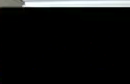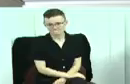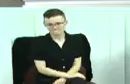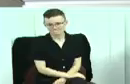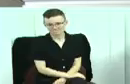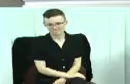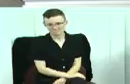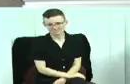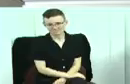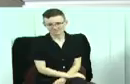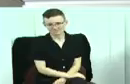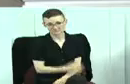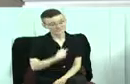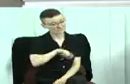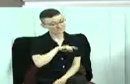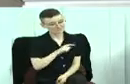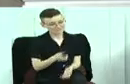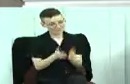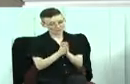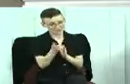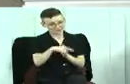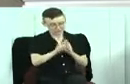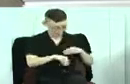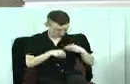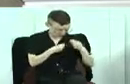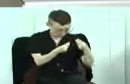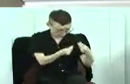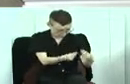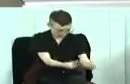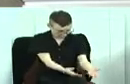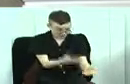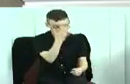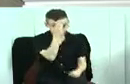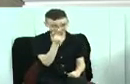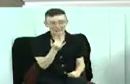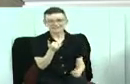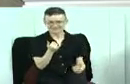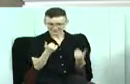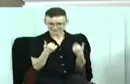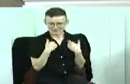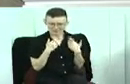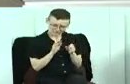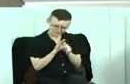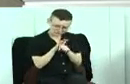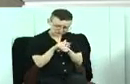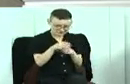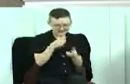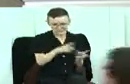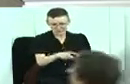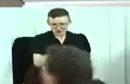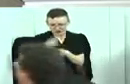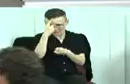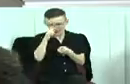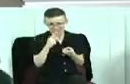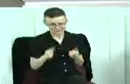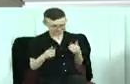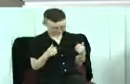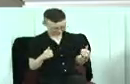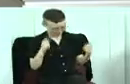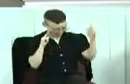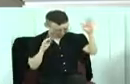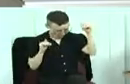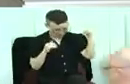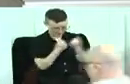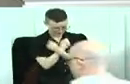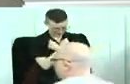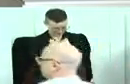We ask that you give so that we may have the resources, so that we can keep this hope alive and that resurrection can be made real. And so as the plates